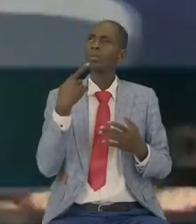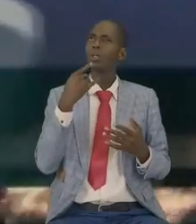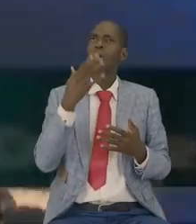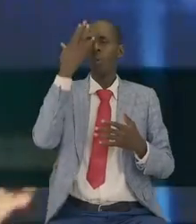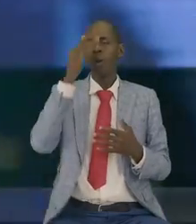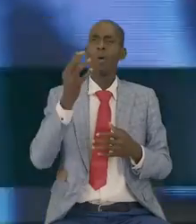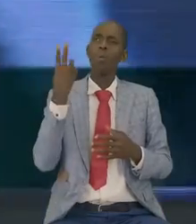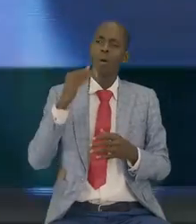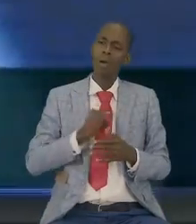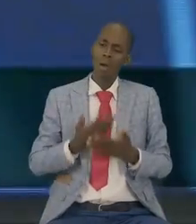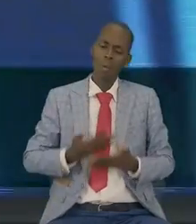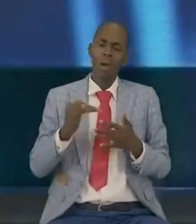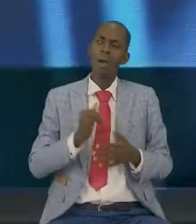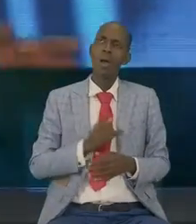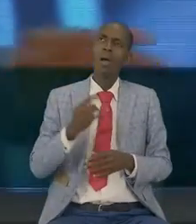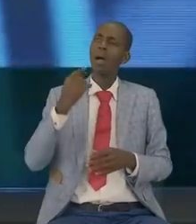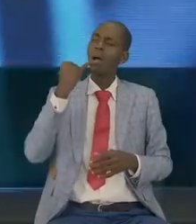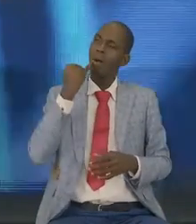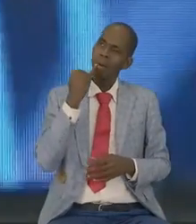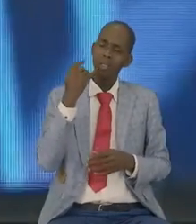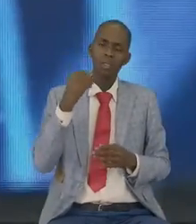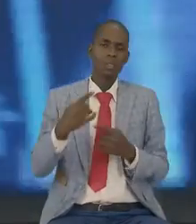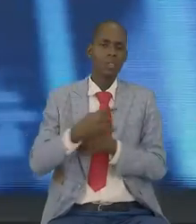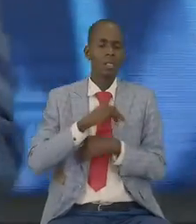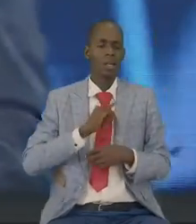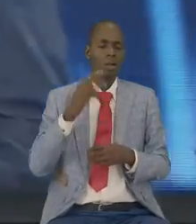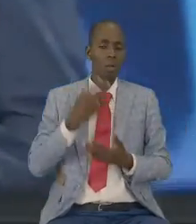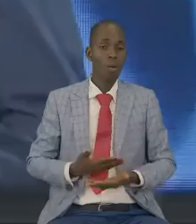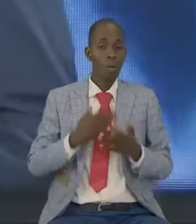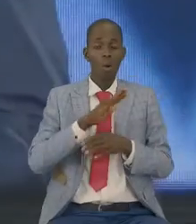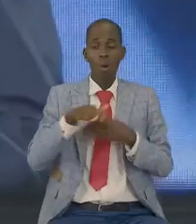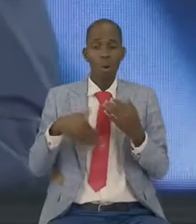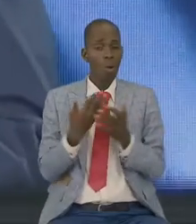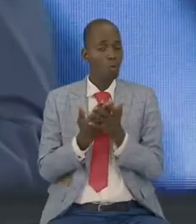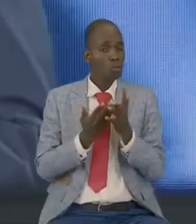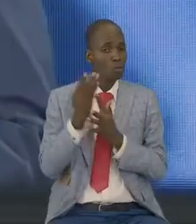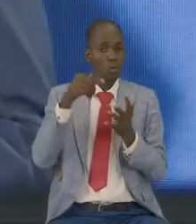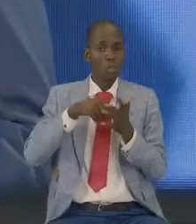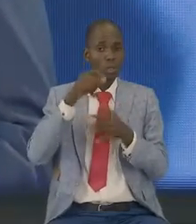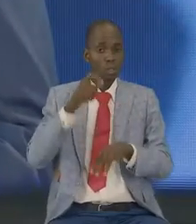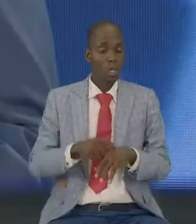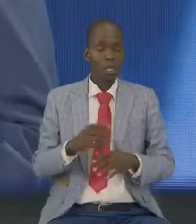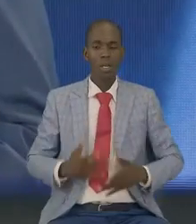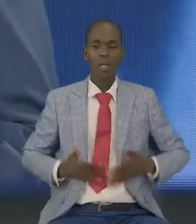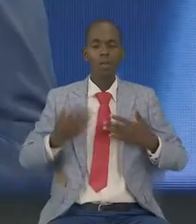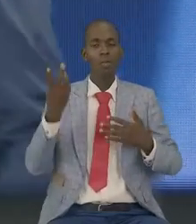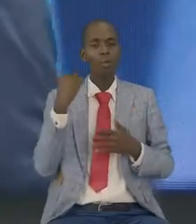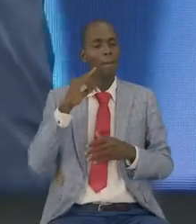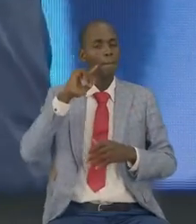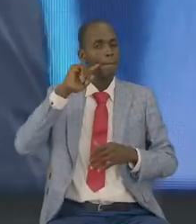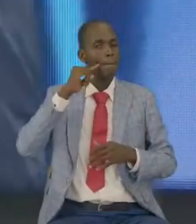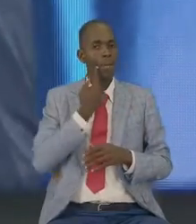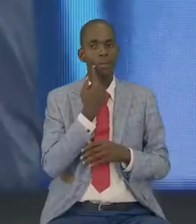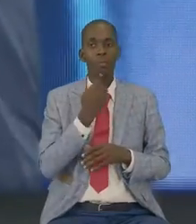regretted the day of his birth. And when all that was going on, life was bitter. All